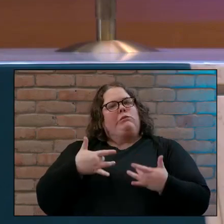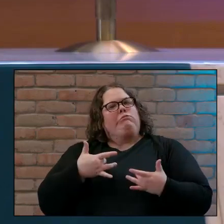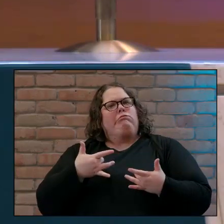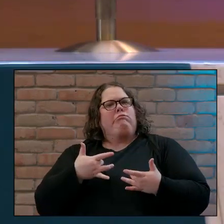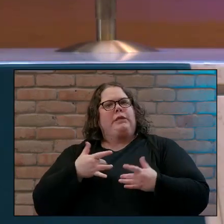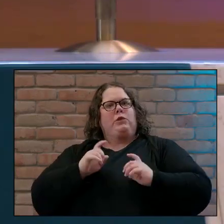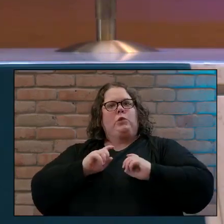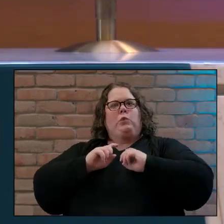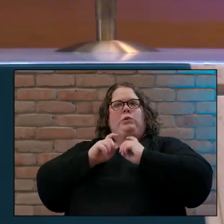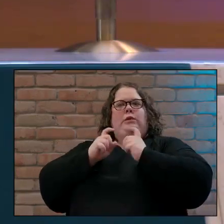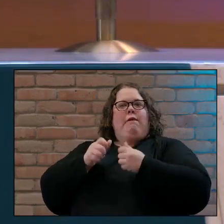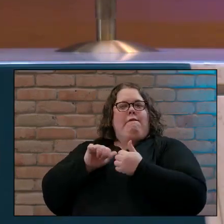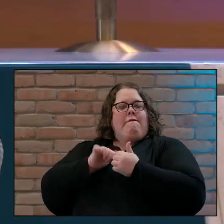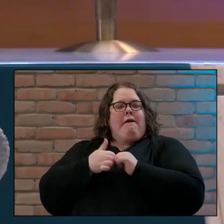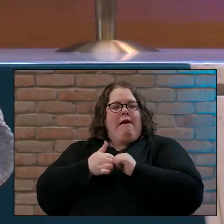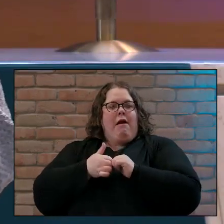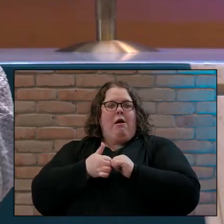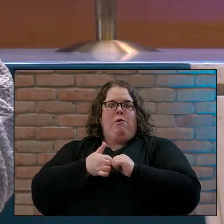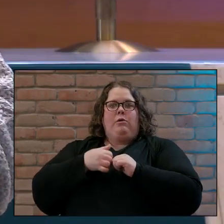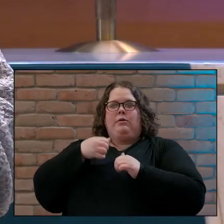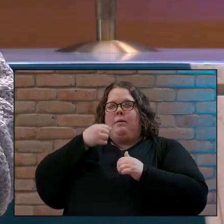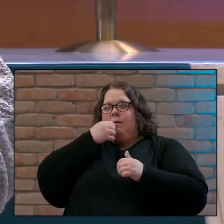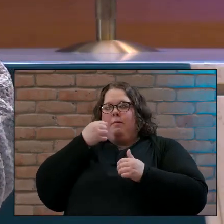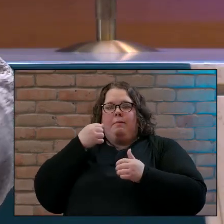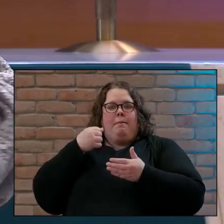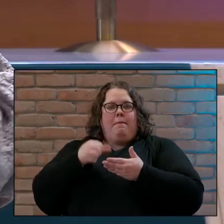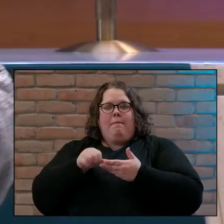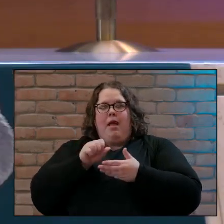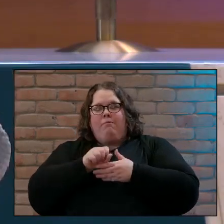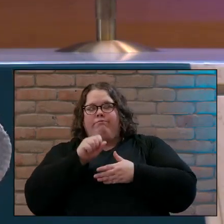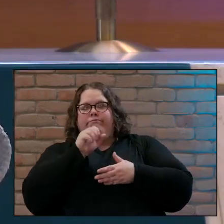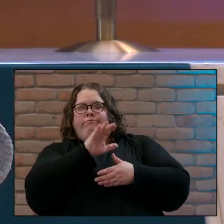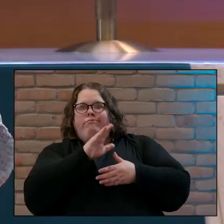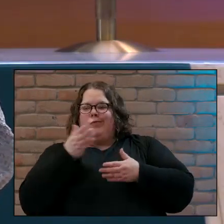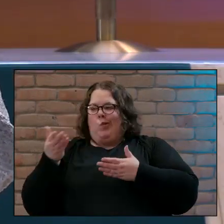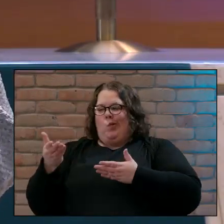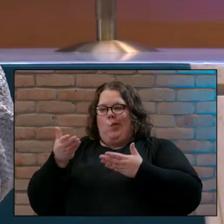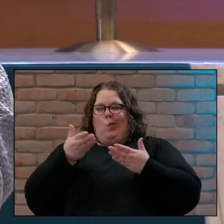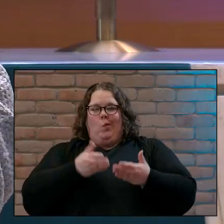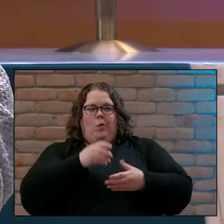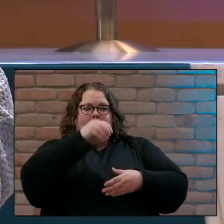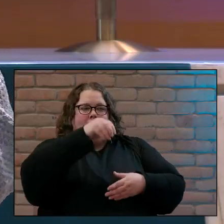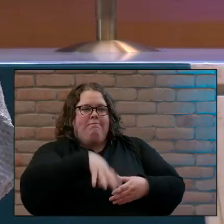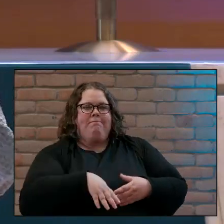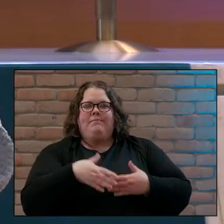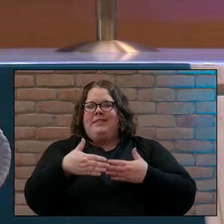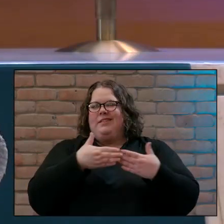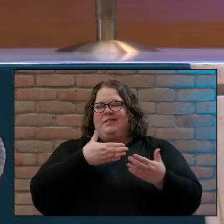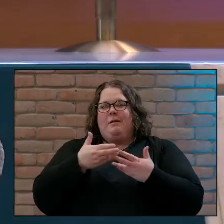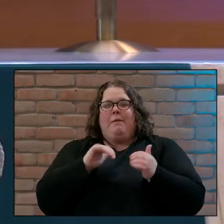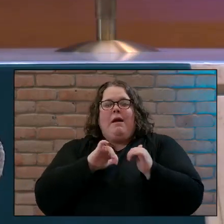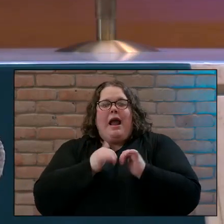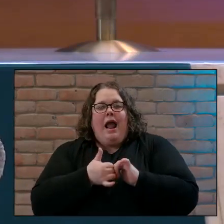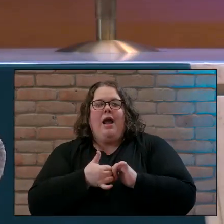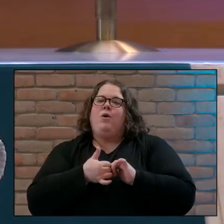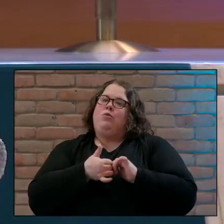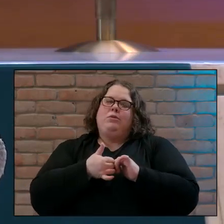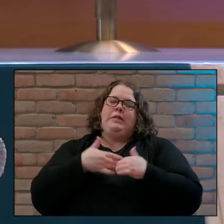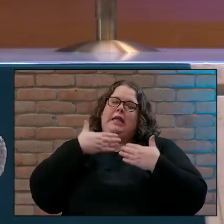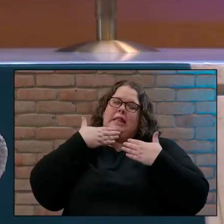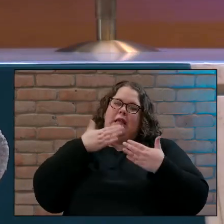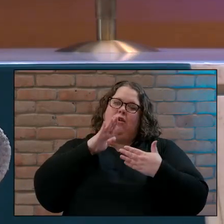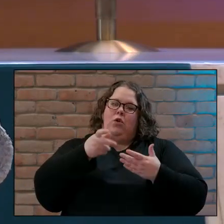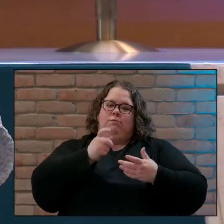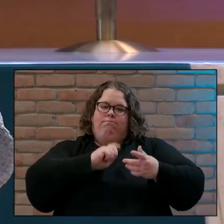sense, and you mail that offering in or you bring it to the church. However you decide to share, we're grateful for your generosity. We pray